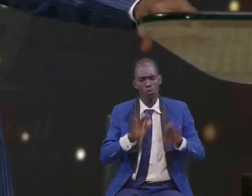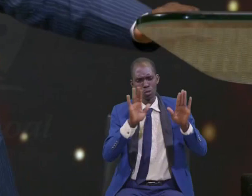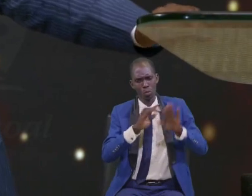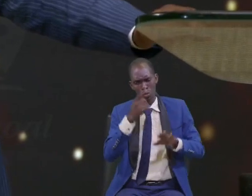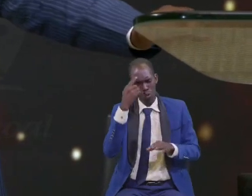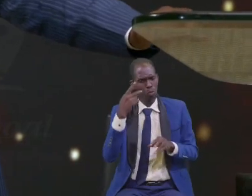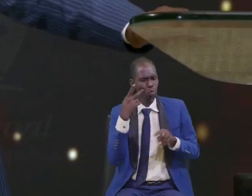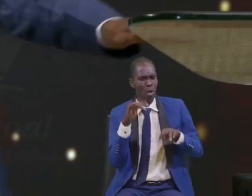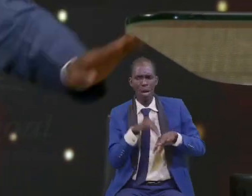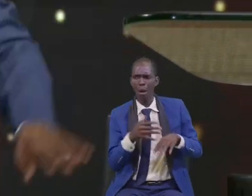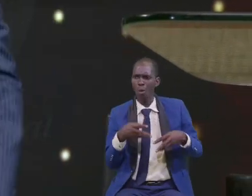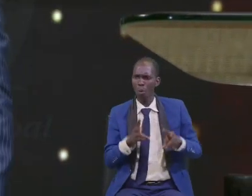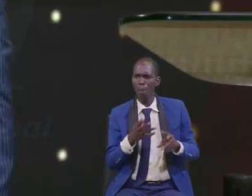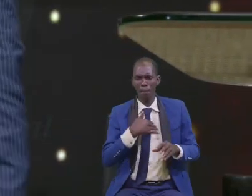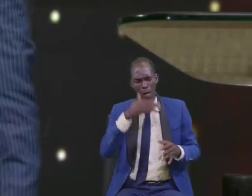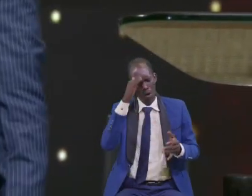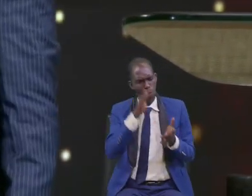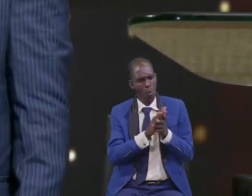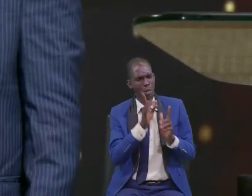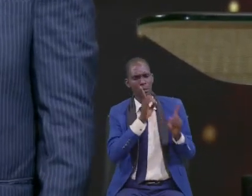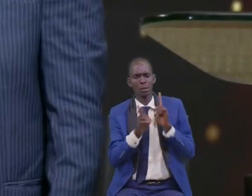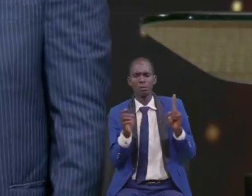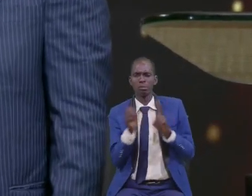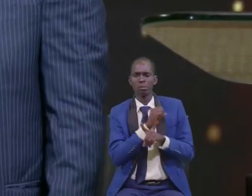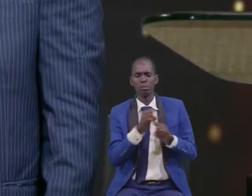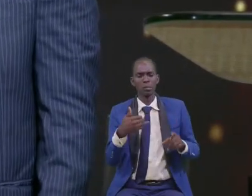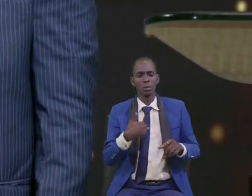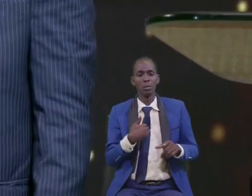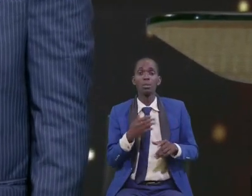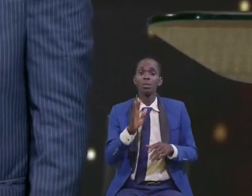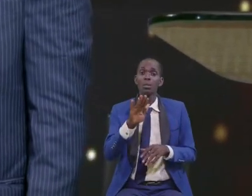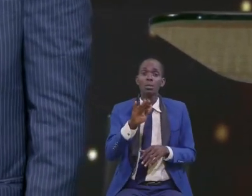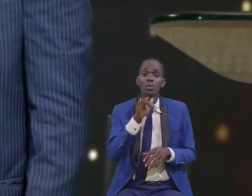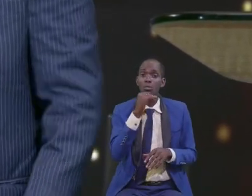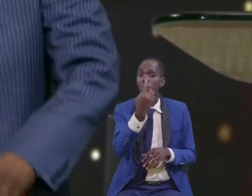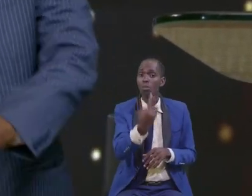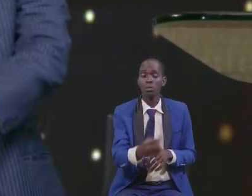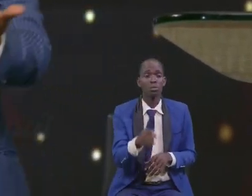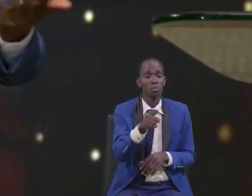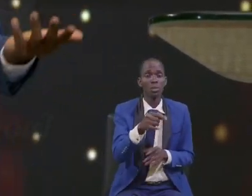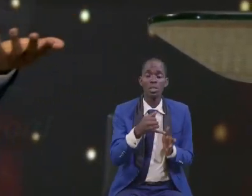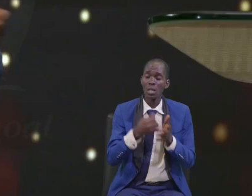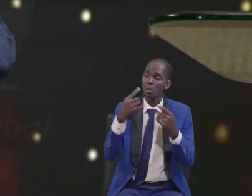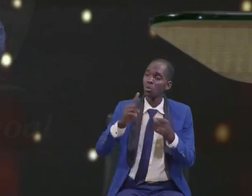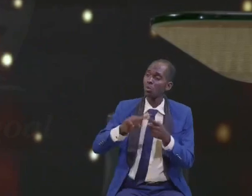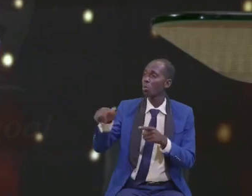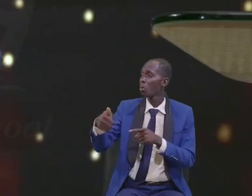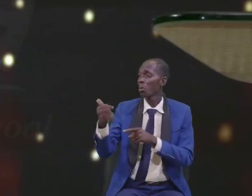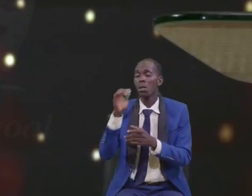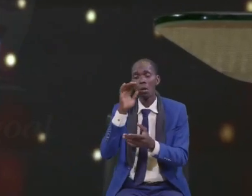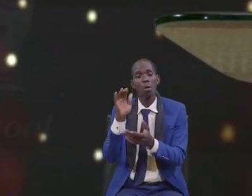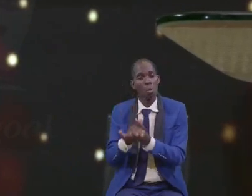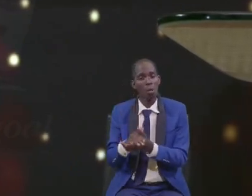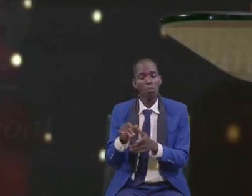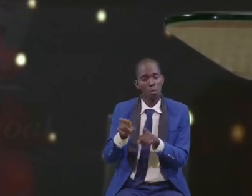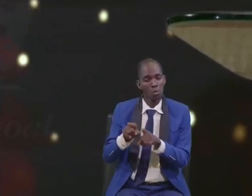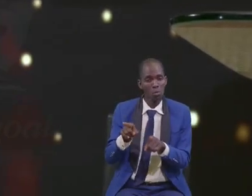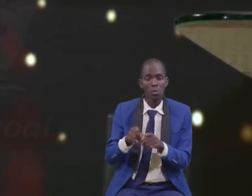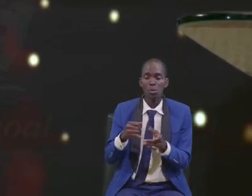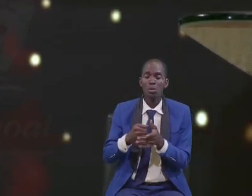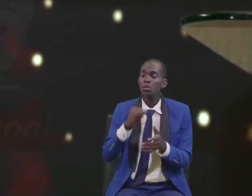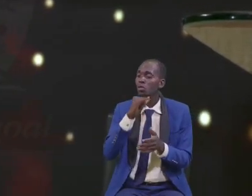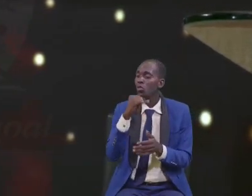my husband is talking. It happens to other wives, other places too. It's not something peculiar, something